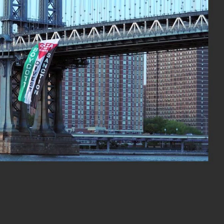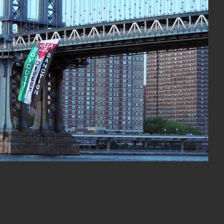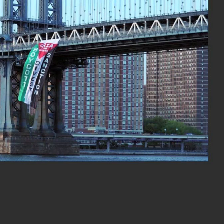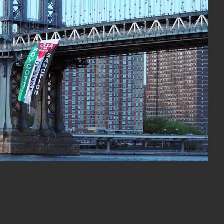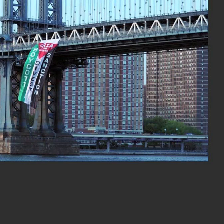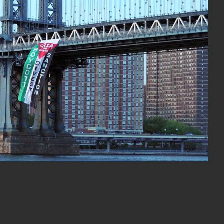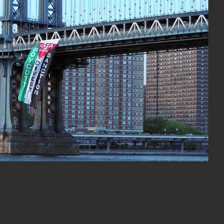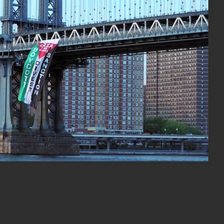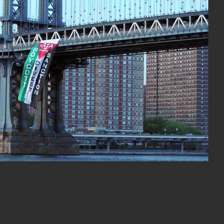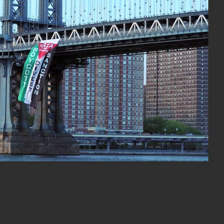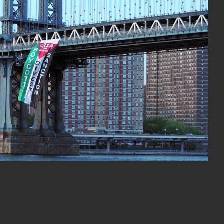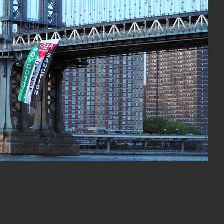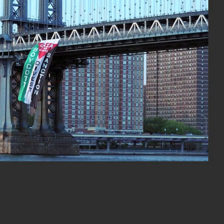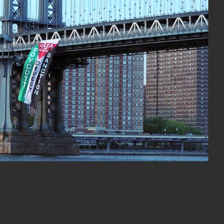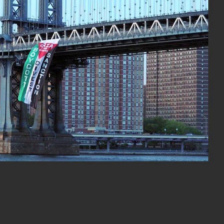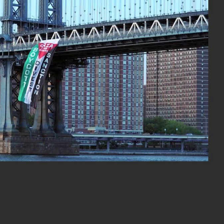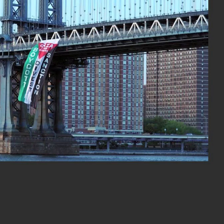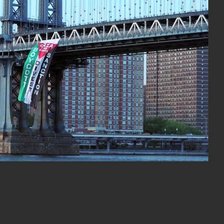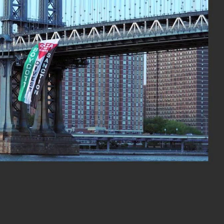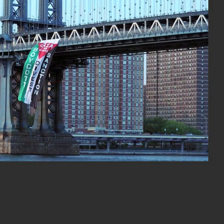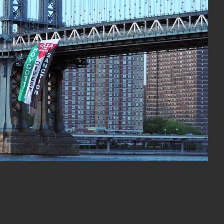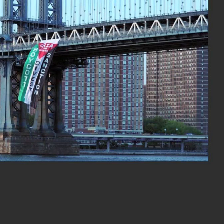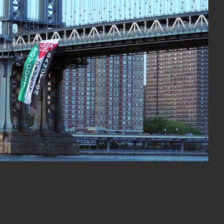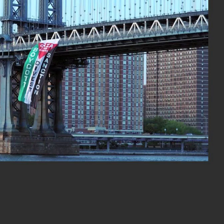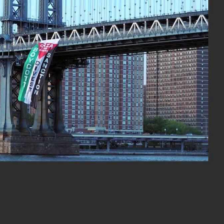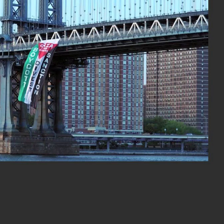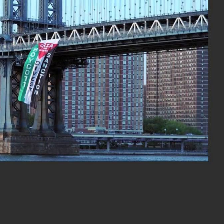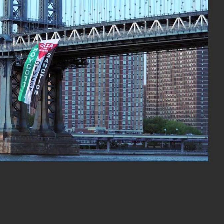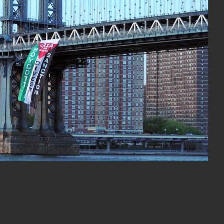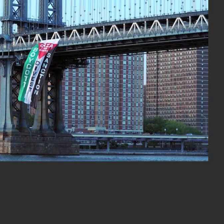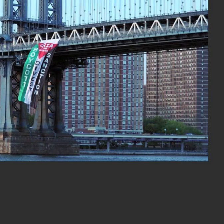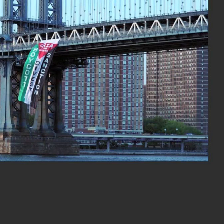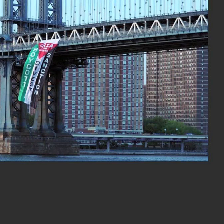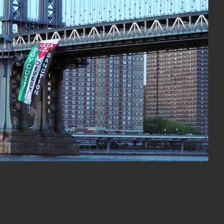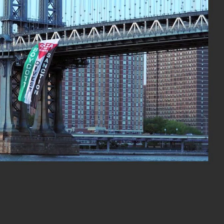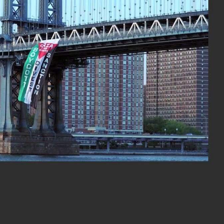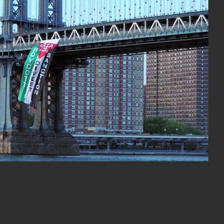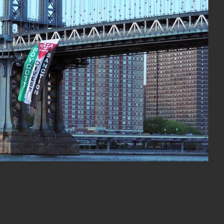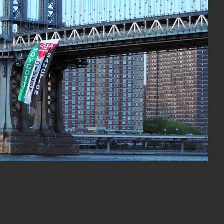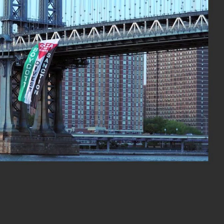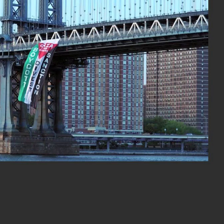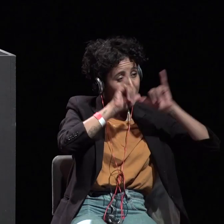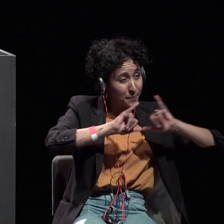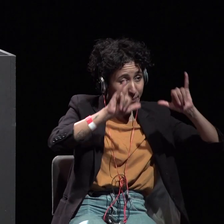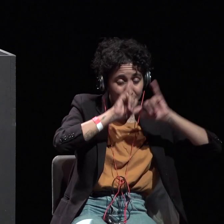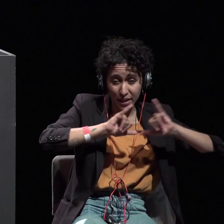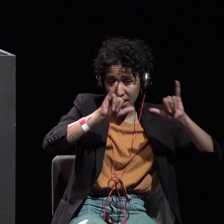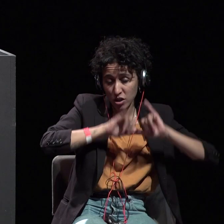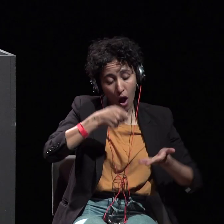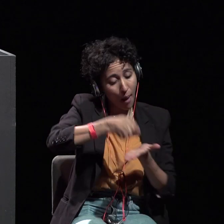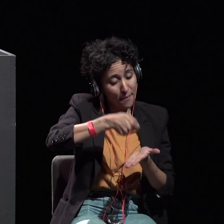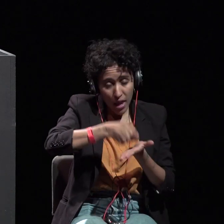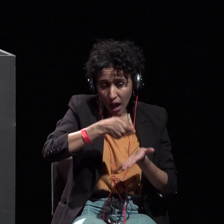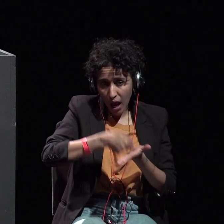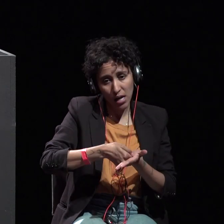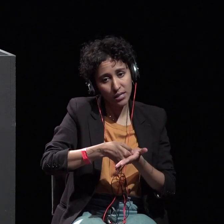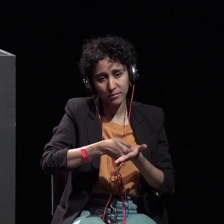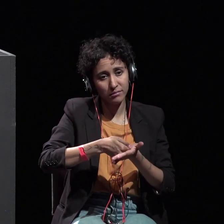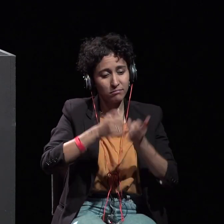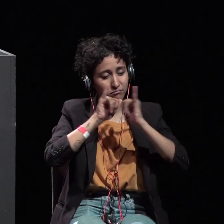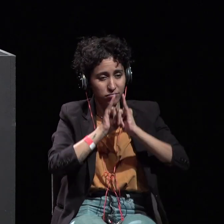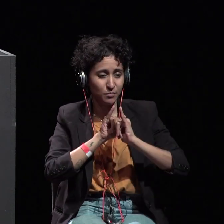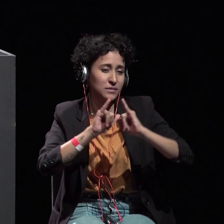banner drop forced the media to not only report on such a badass aesthetic feat, and here it's important to note that this